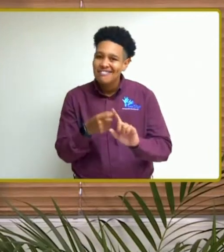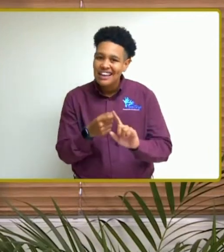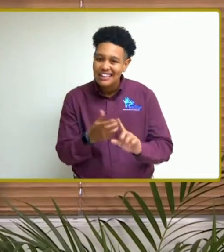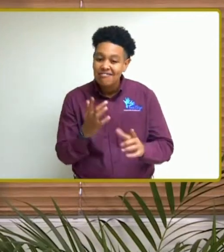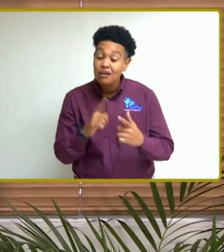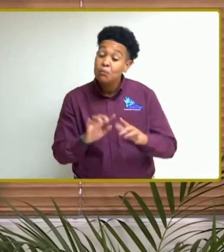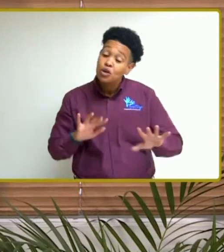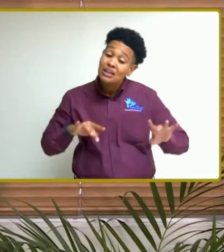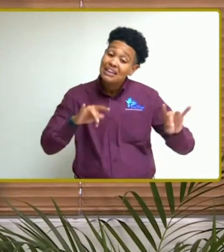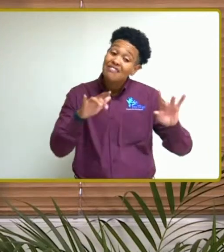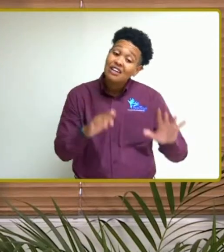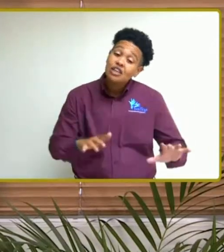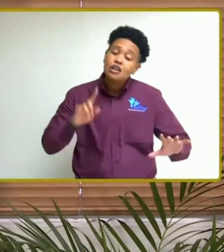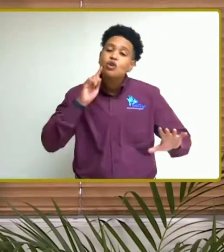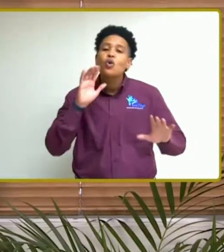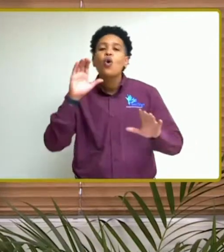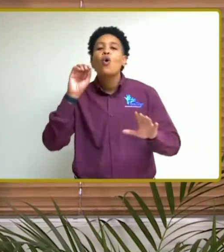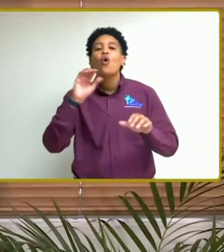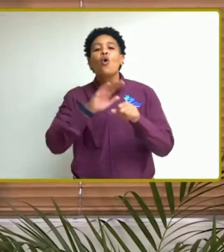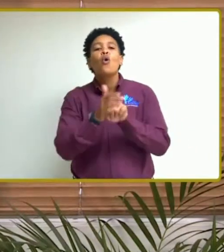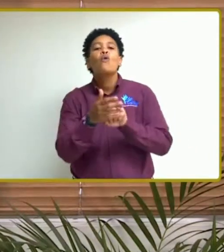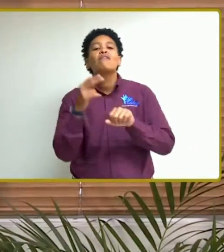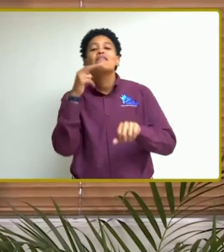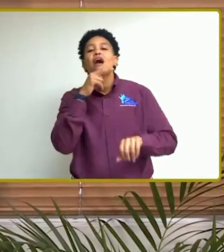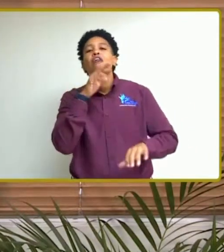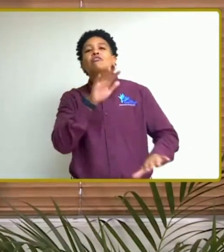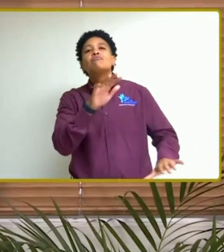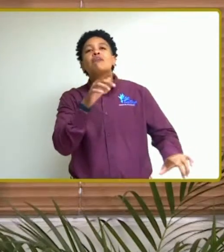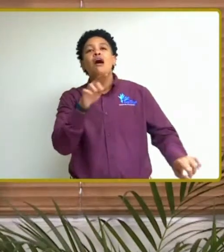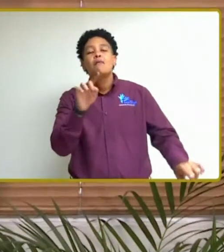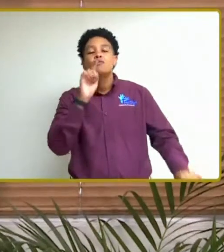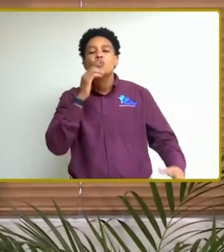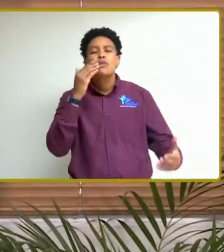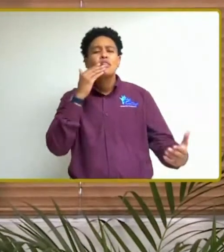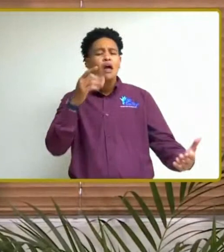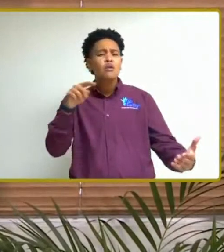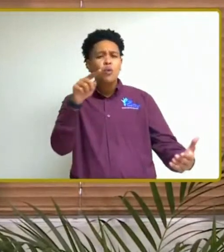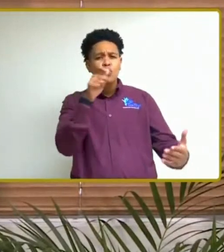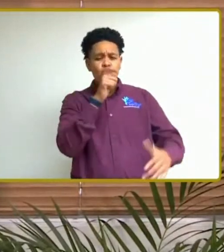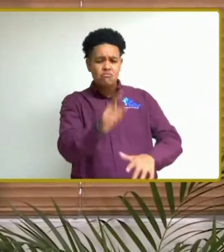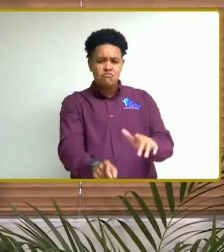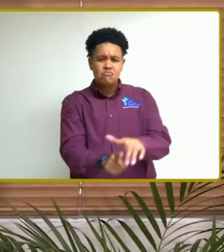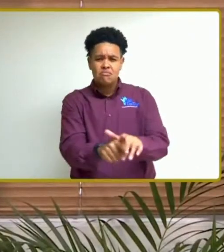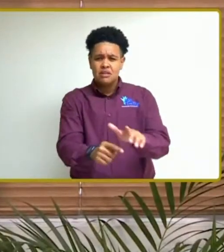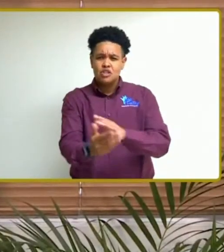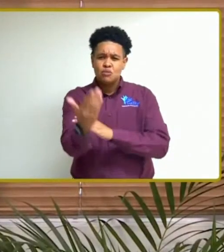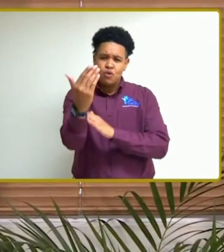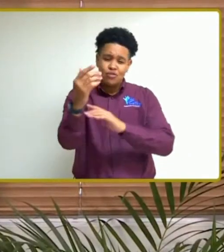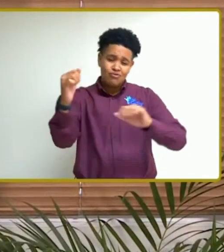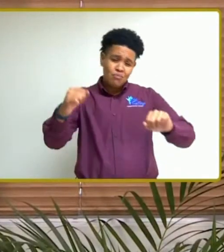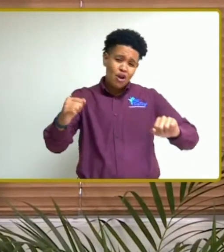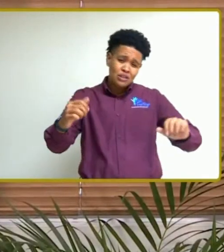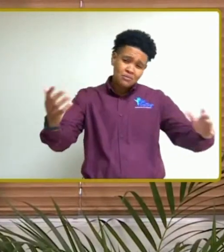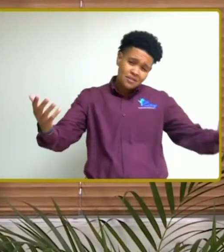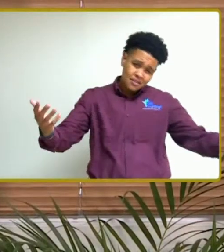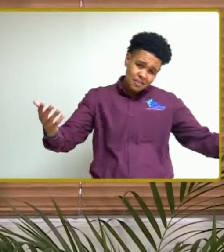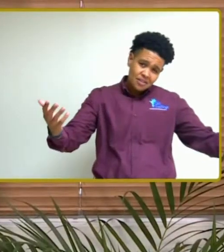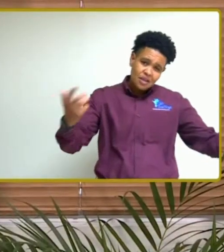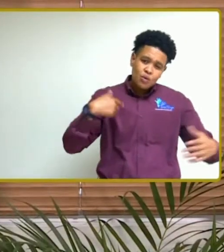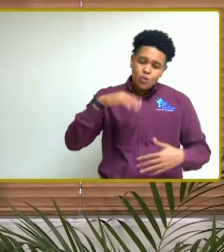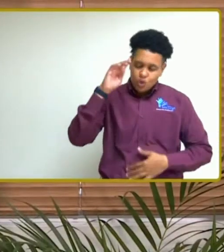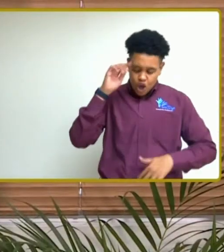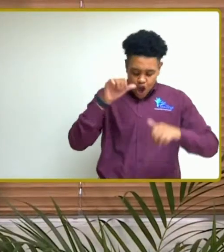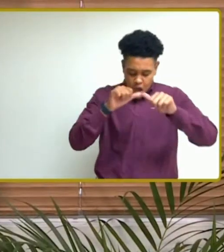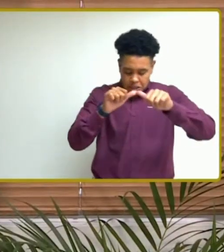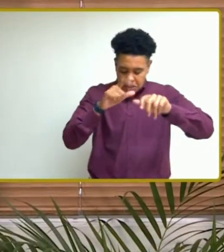and efficiently to the COVID-19 virus. So thank those who have made this morning possible, and we will